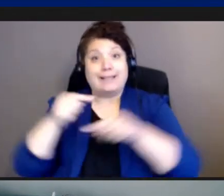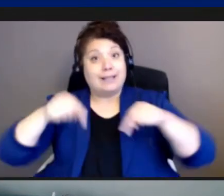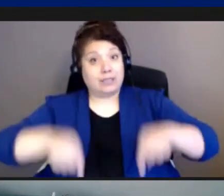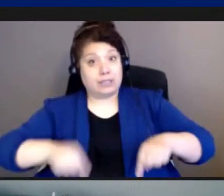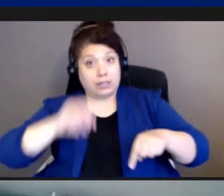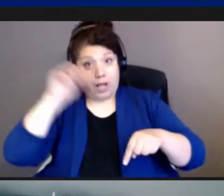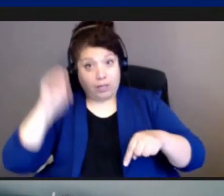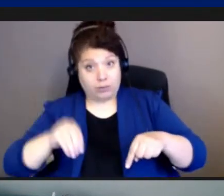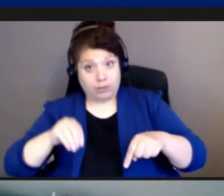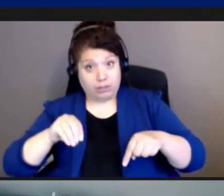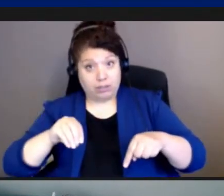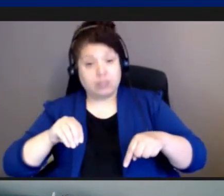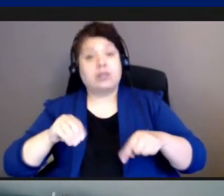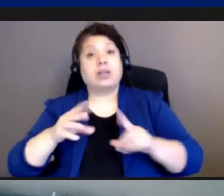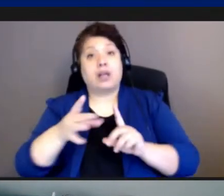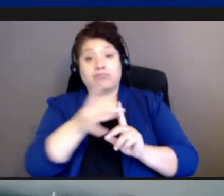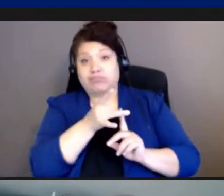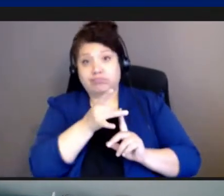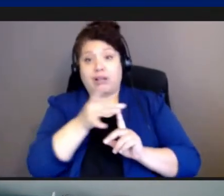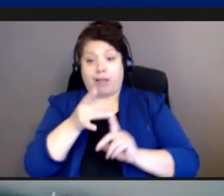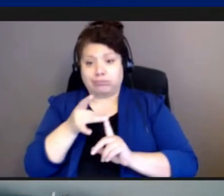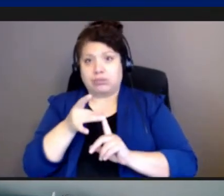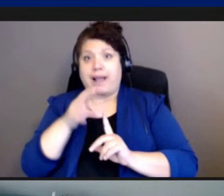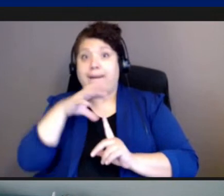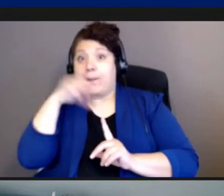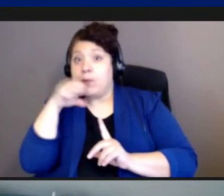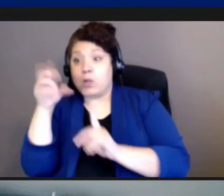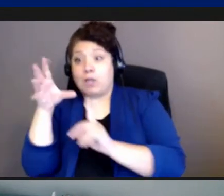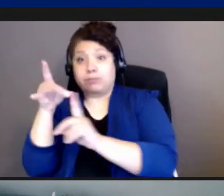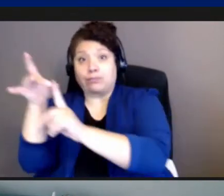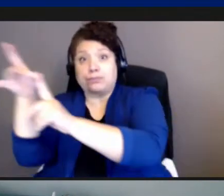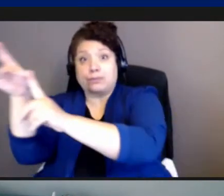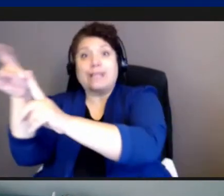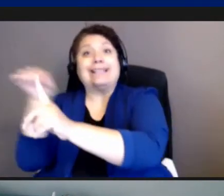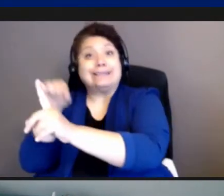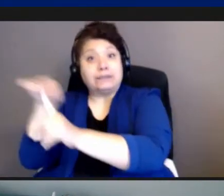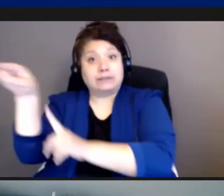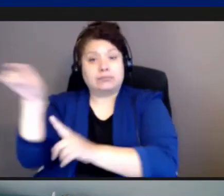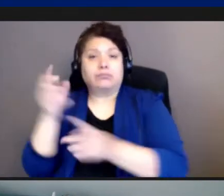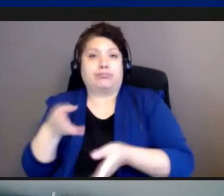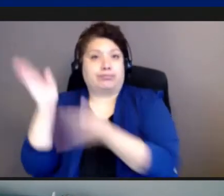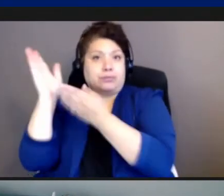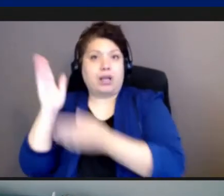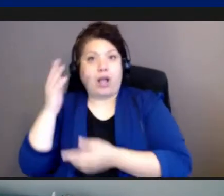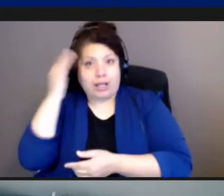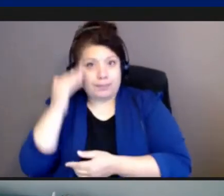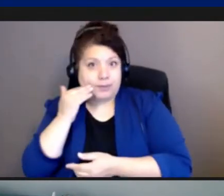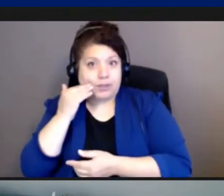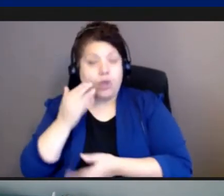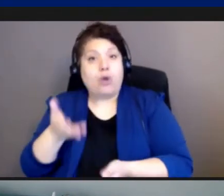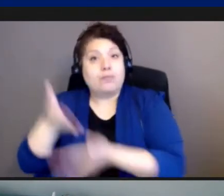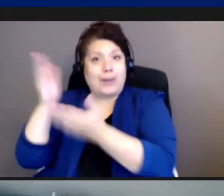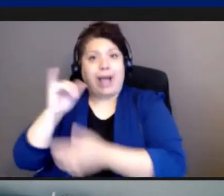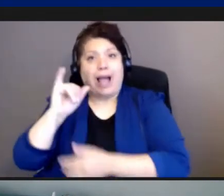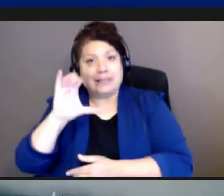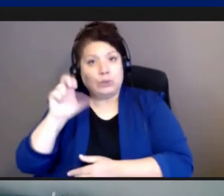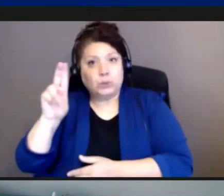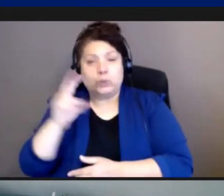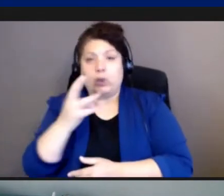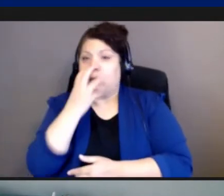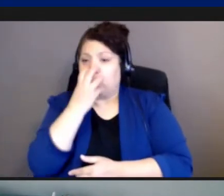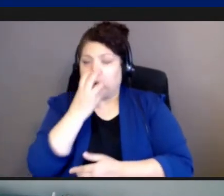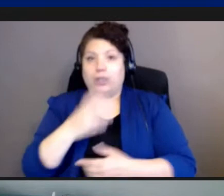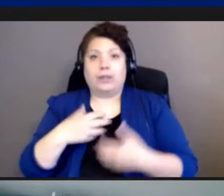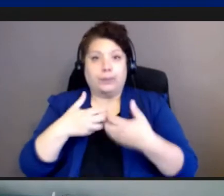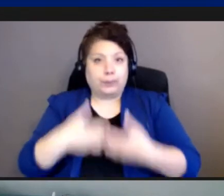begin to see more serious outcomes, more hospitalizations, for example, and more ICU admissions. So that's